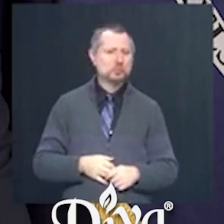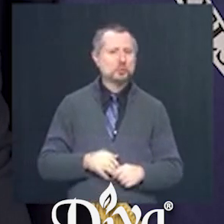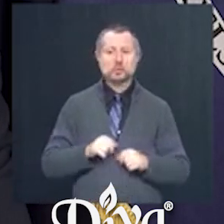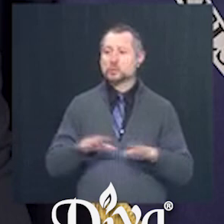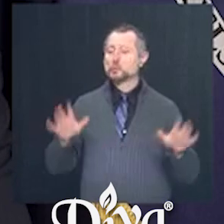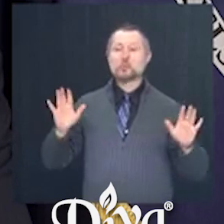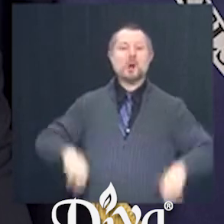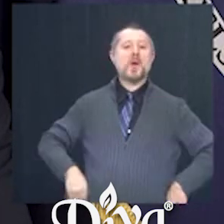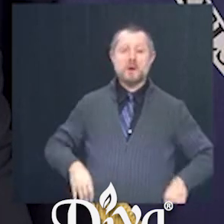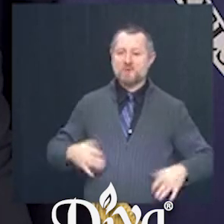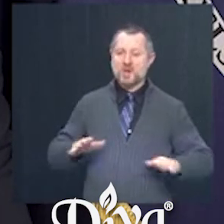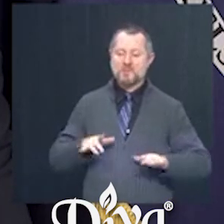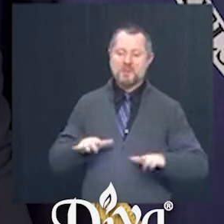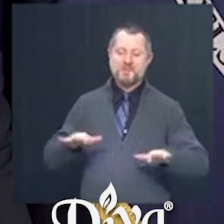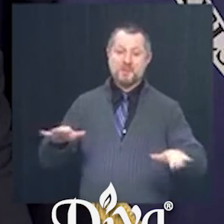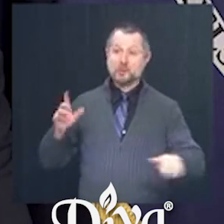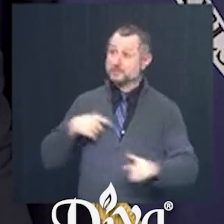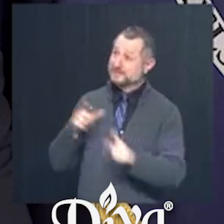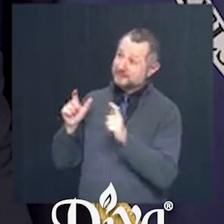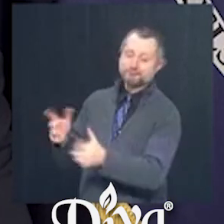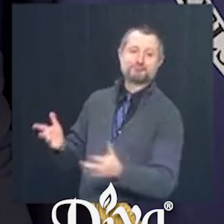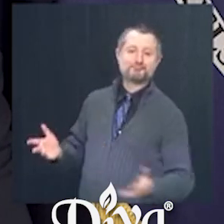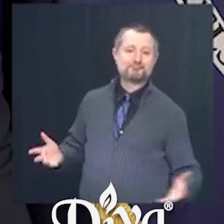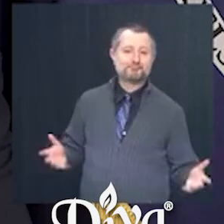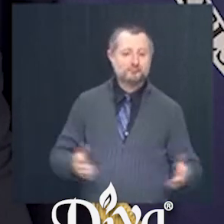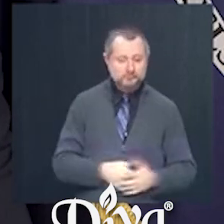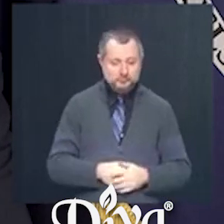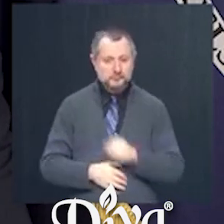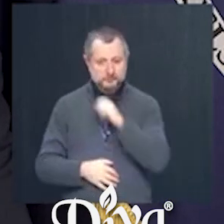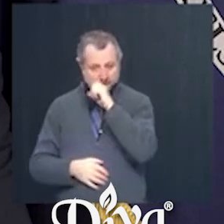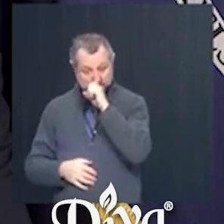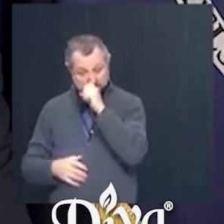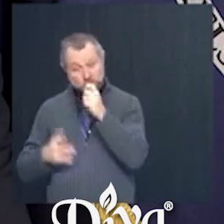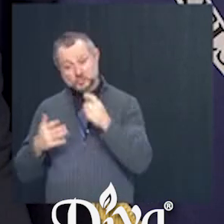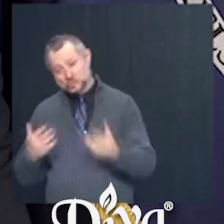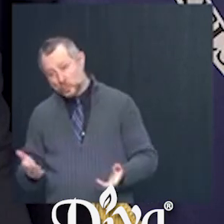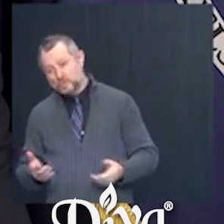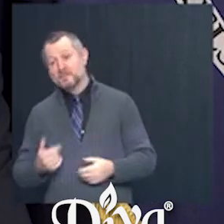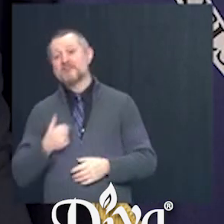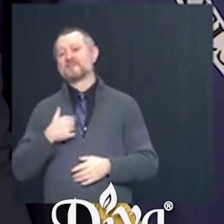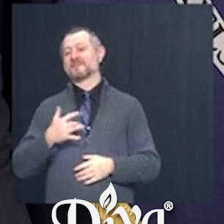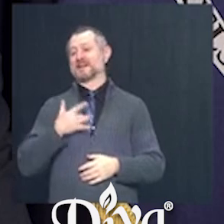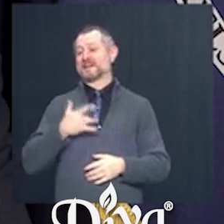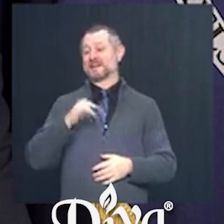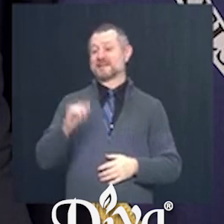overnight. I don't believe we ever have that situation of stress again.